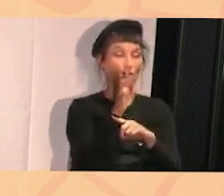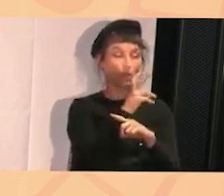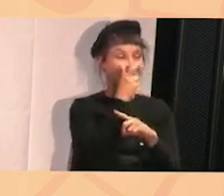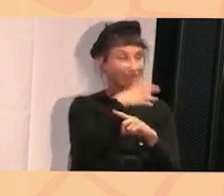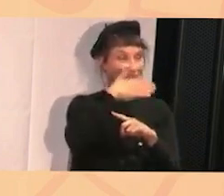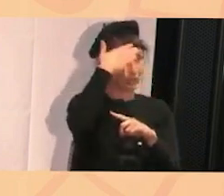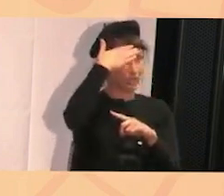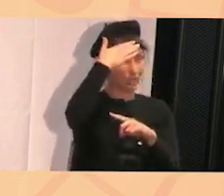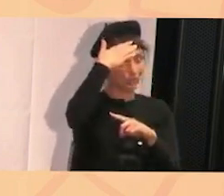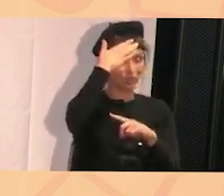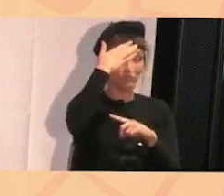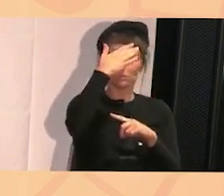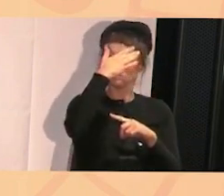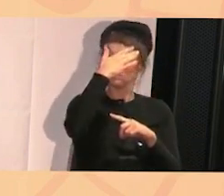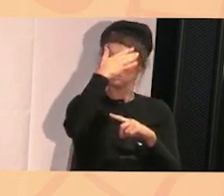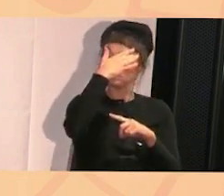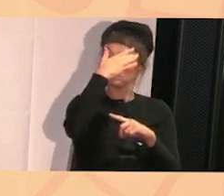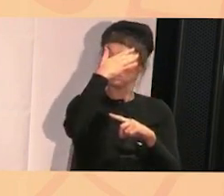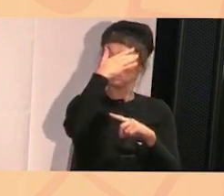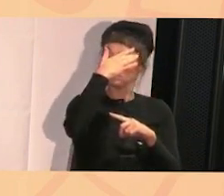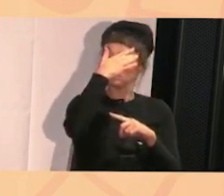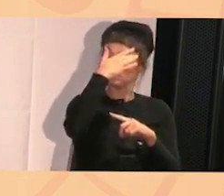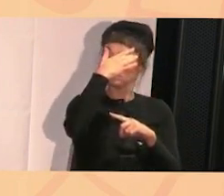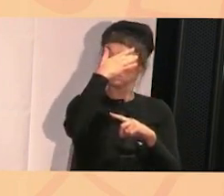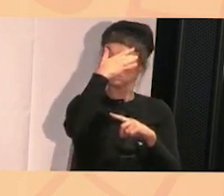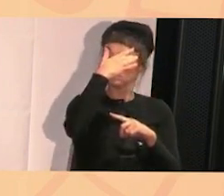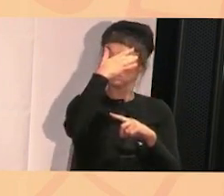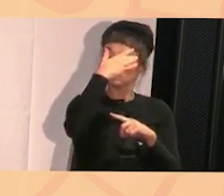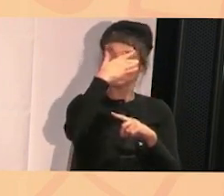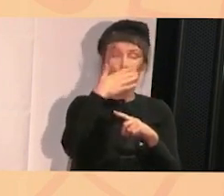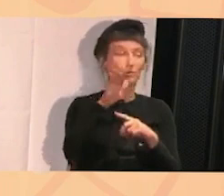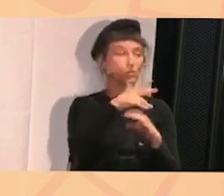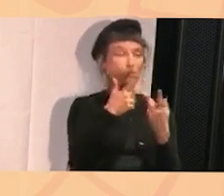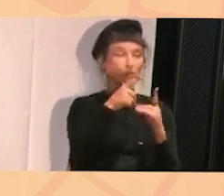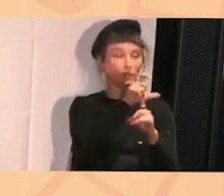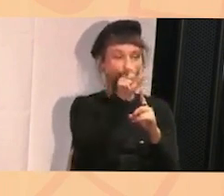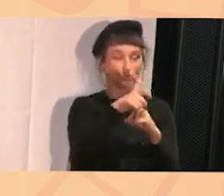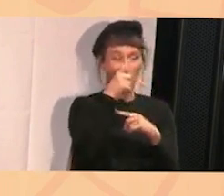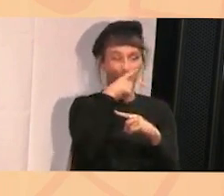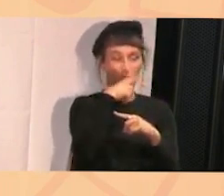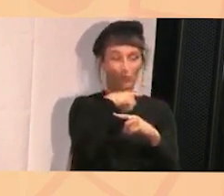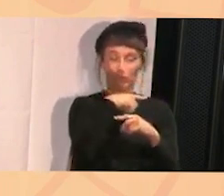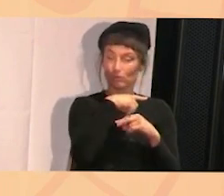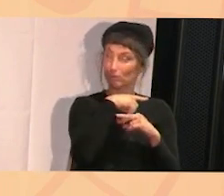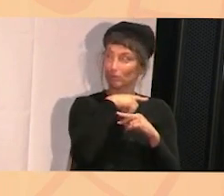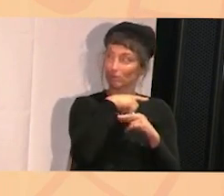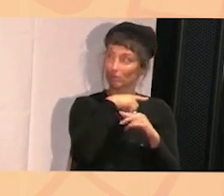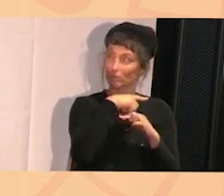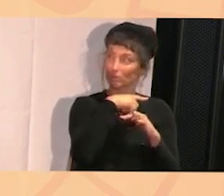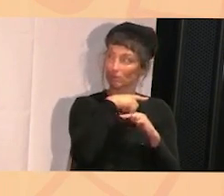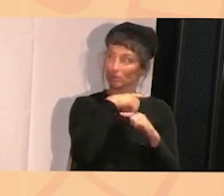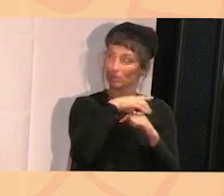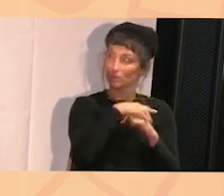all over the cultural people, like from Yundamu, Lajamanu, the Aranda mob,